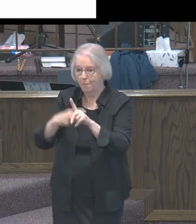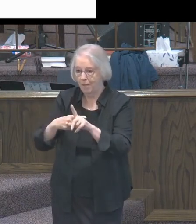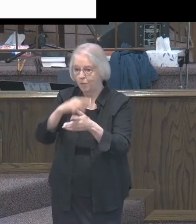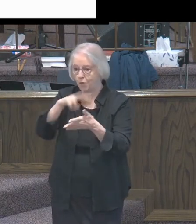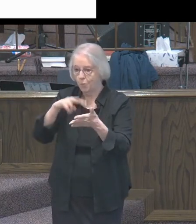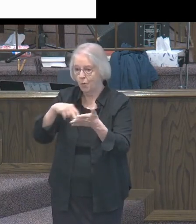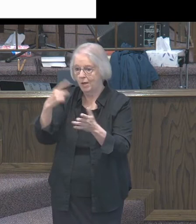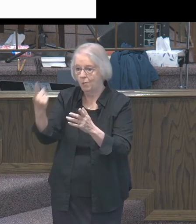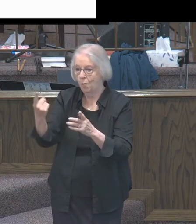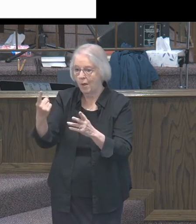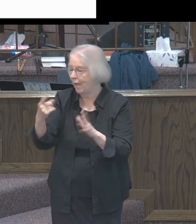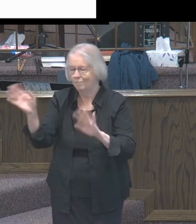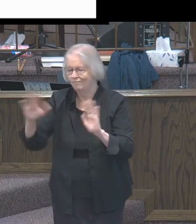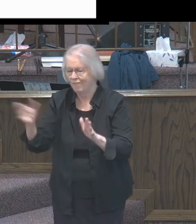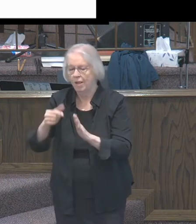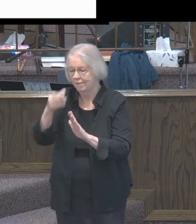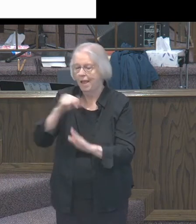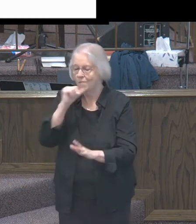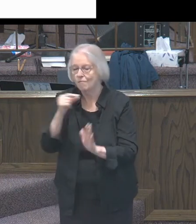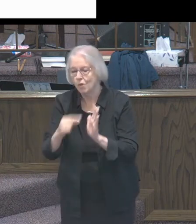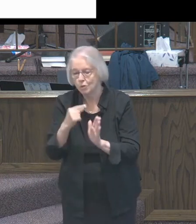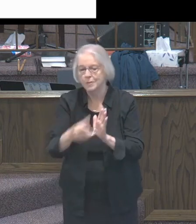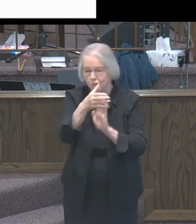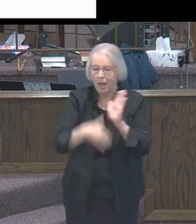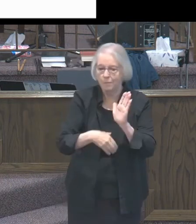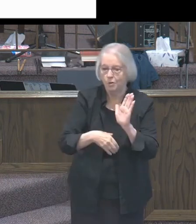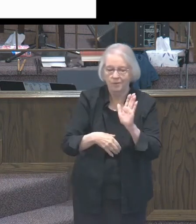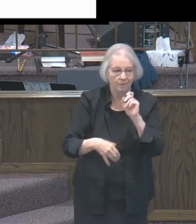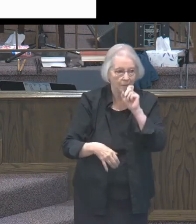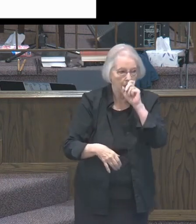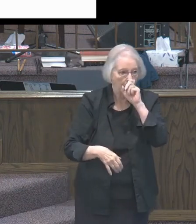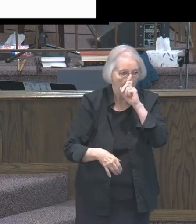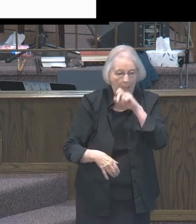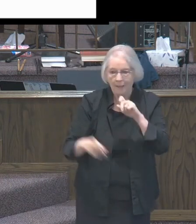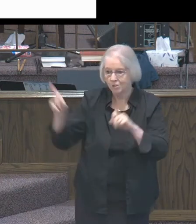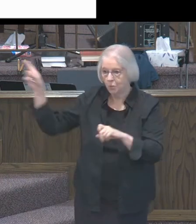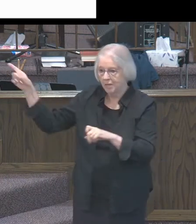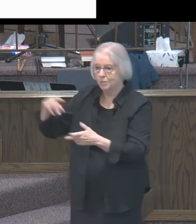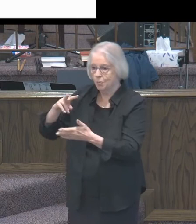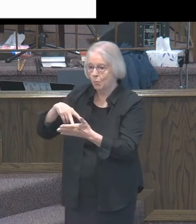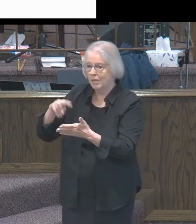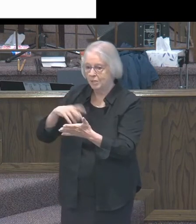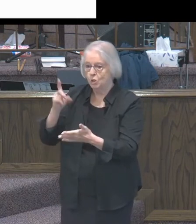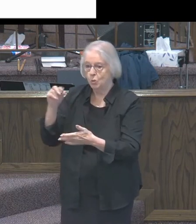Because, see, this is the deal. This is one of the things that I have to deal with. This anger issue is one of the things that I have to deal with, right?